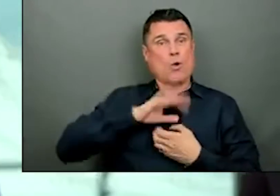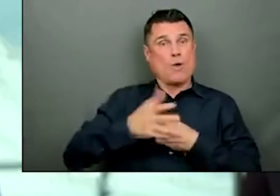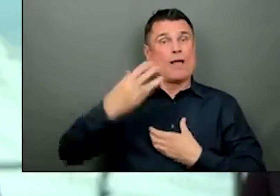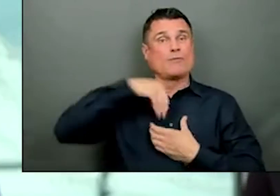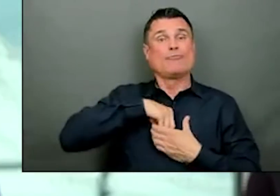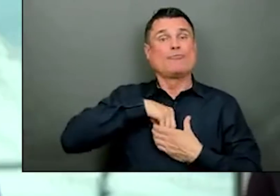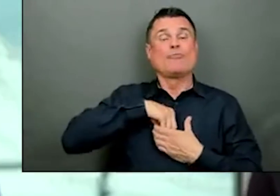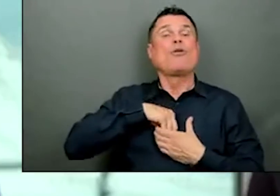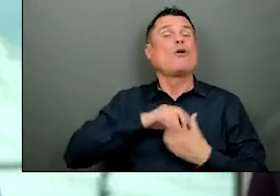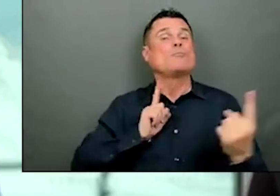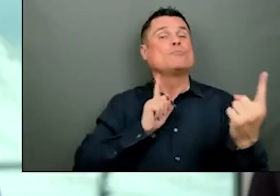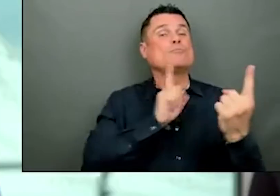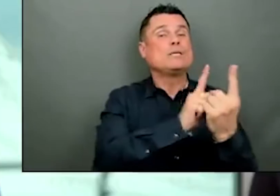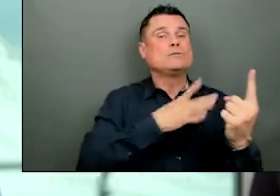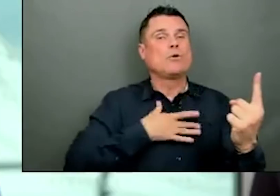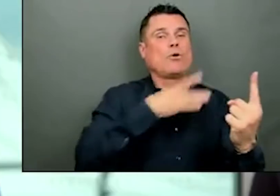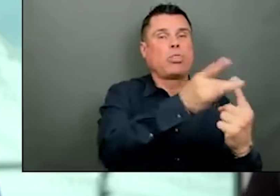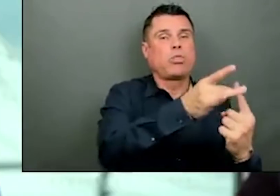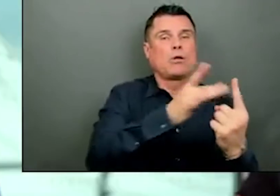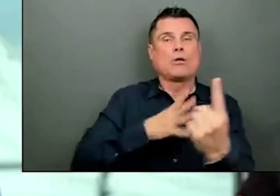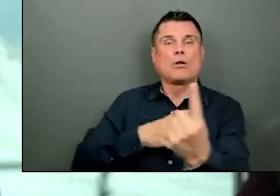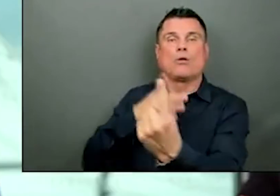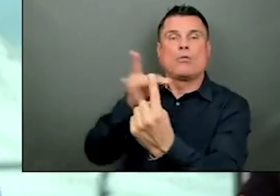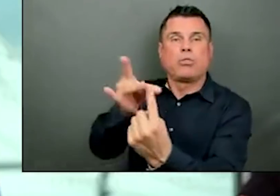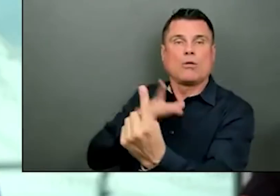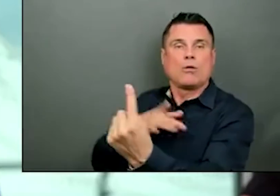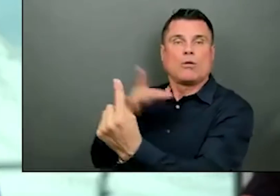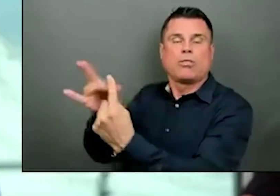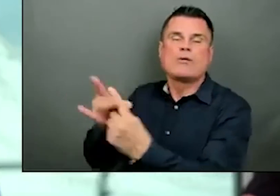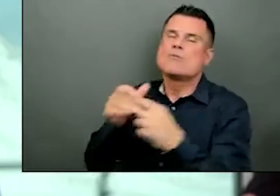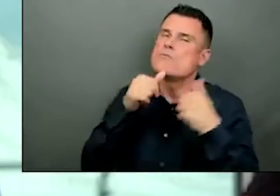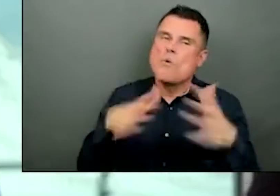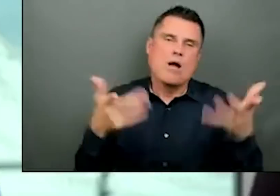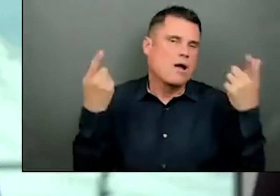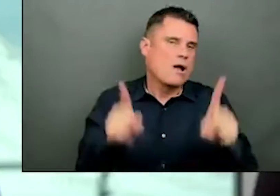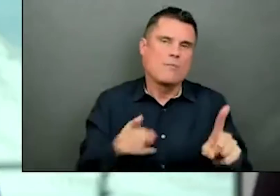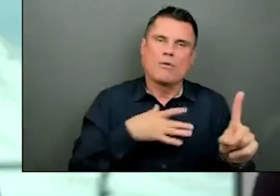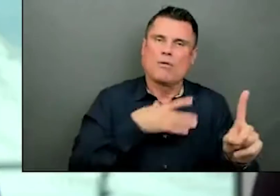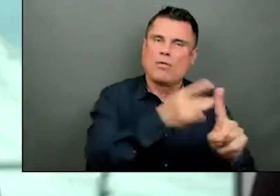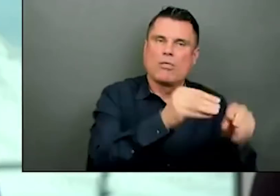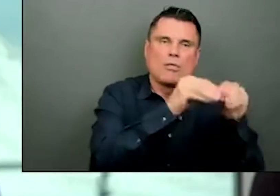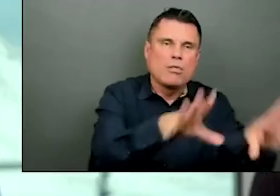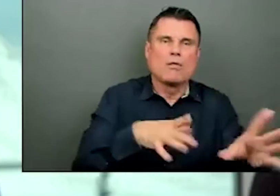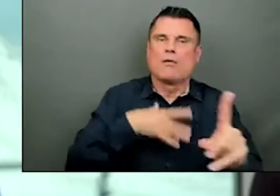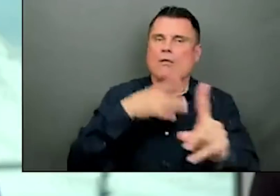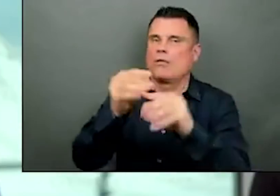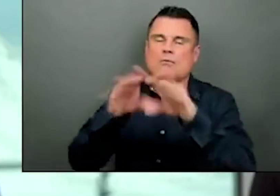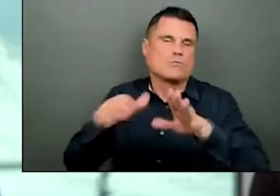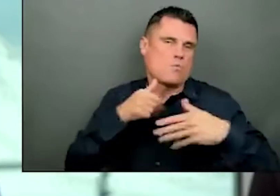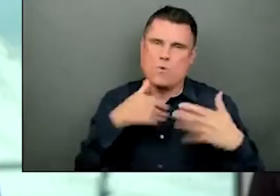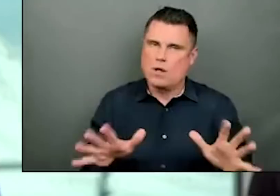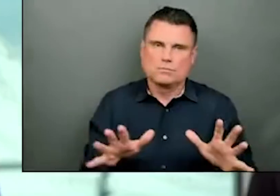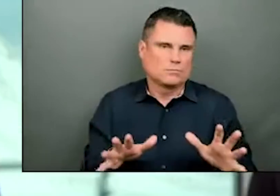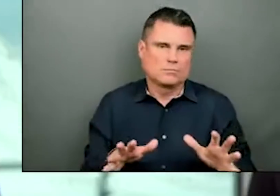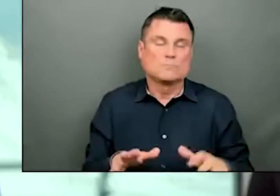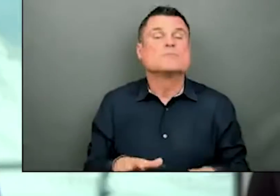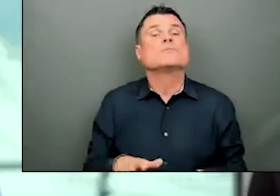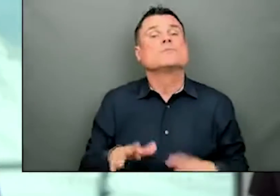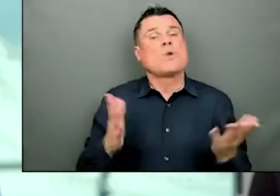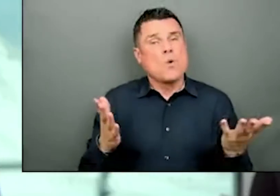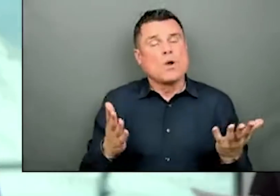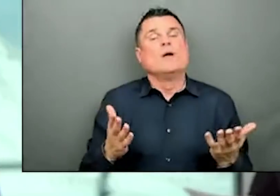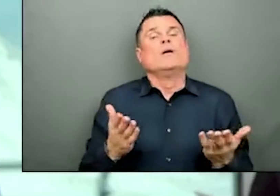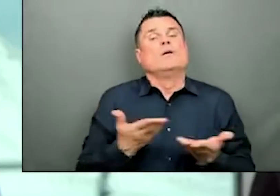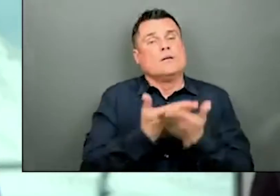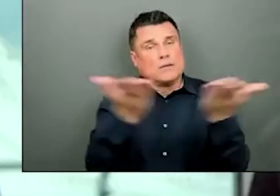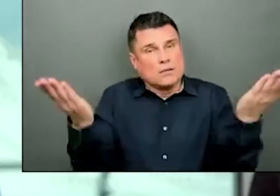curve again as our immunization program moves up. I hope you all have a safe and enjoyable